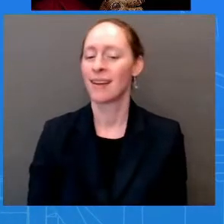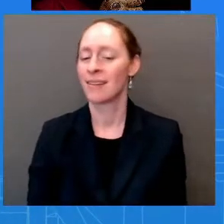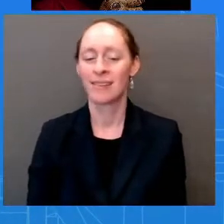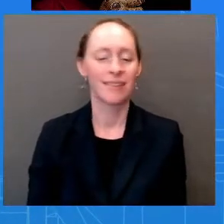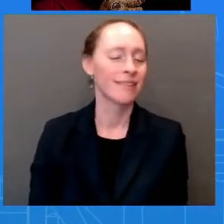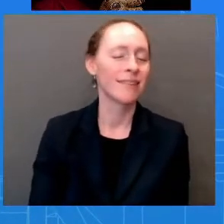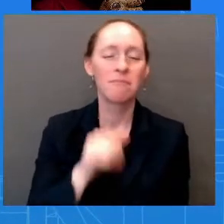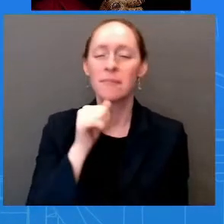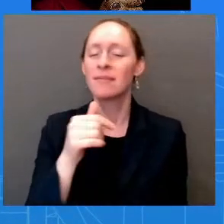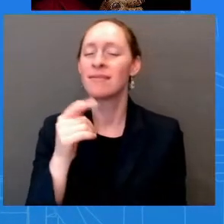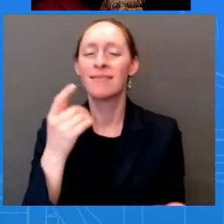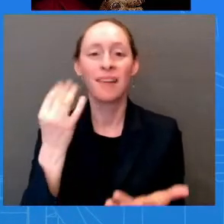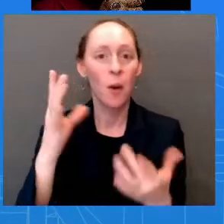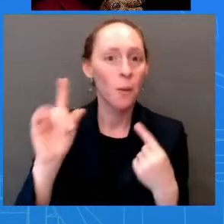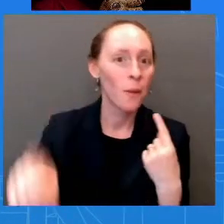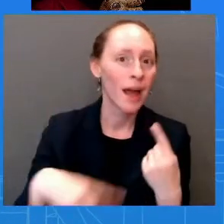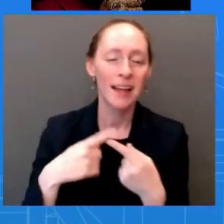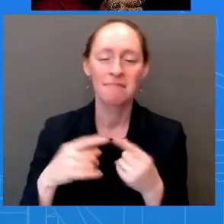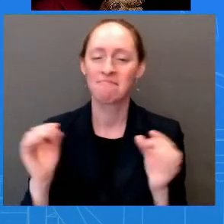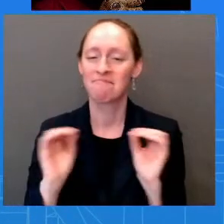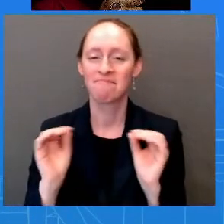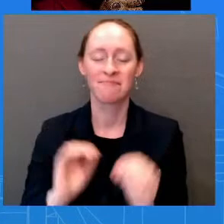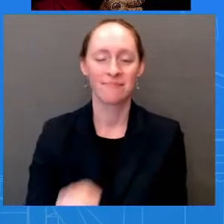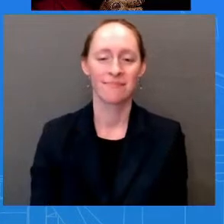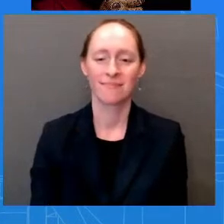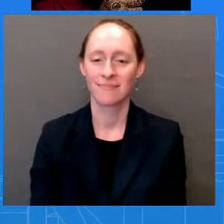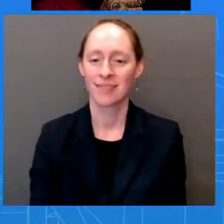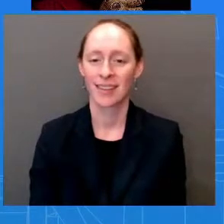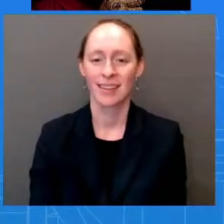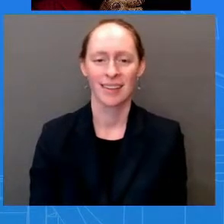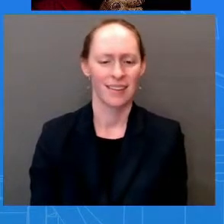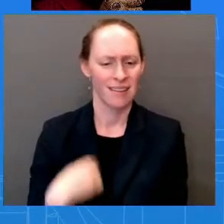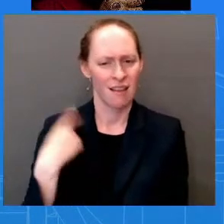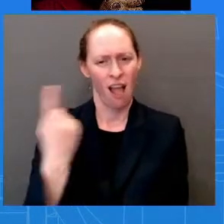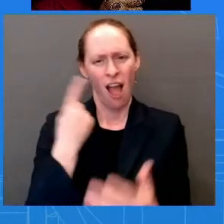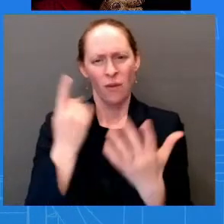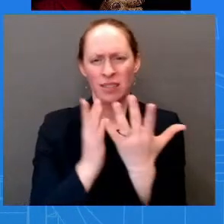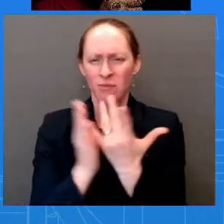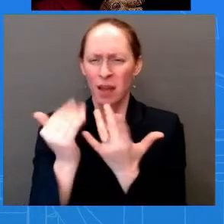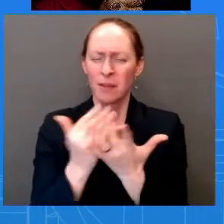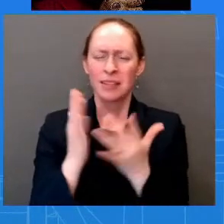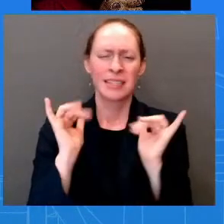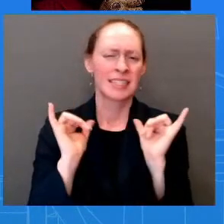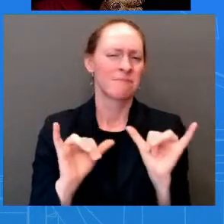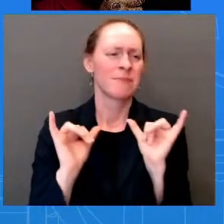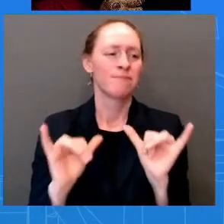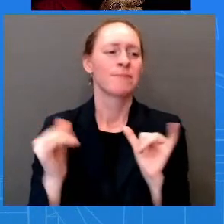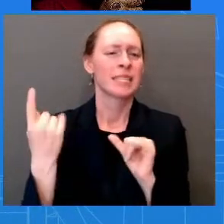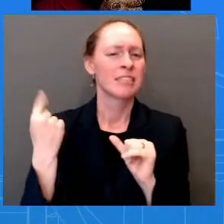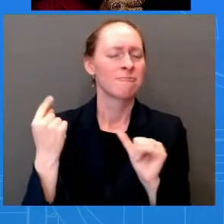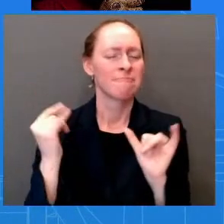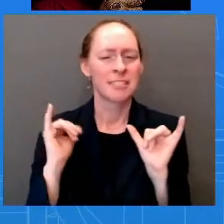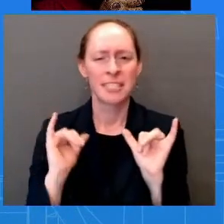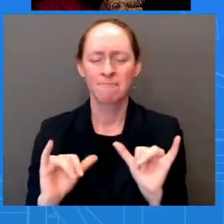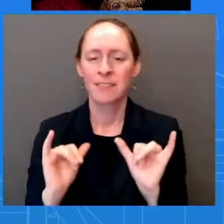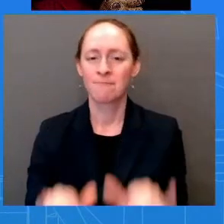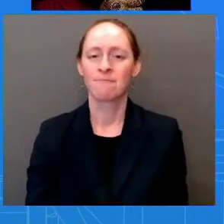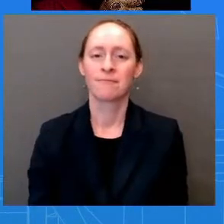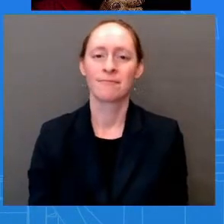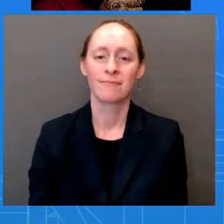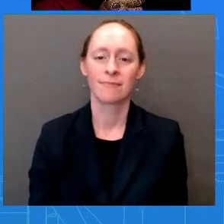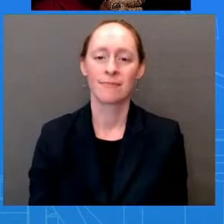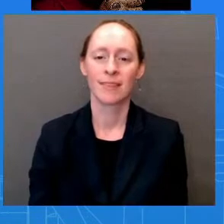just as transparently as we did last year, this time around as well, and it will be happening in the next couple of